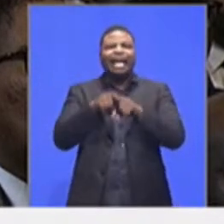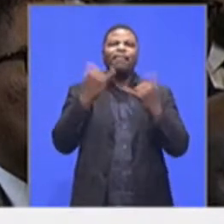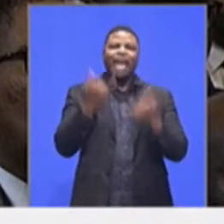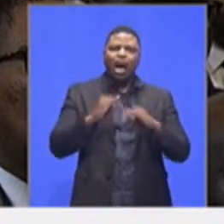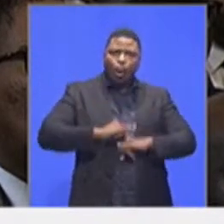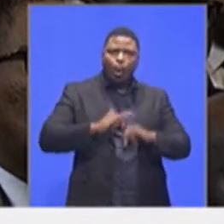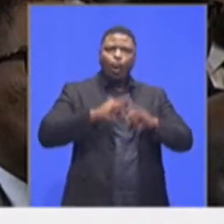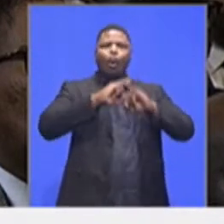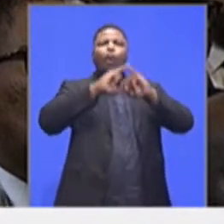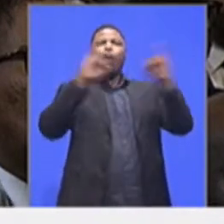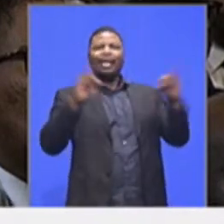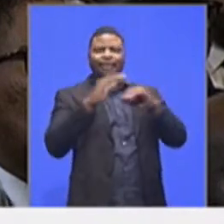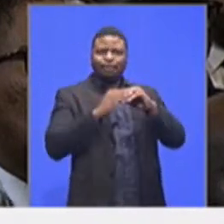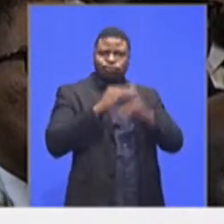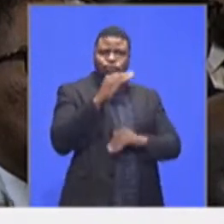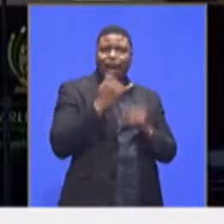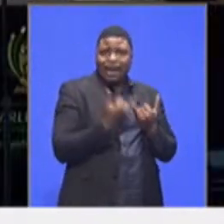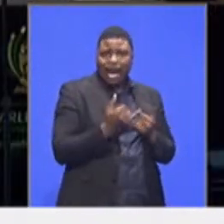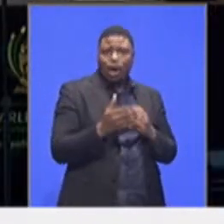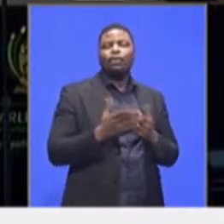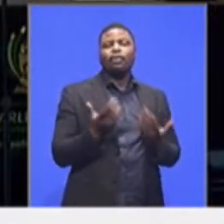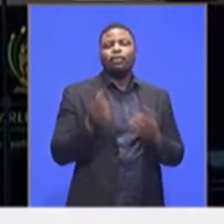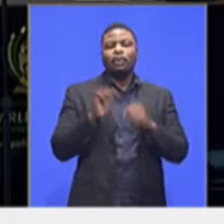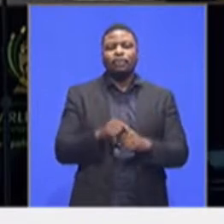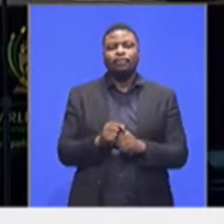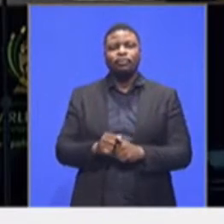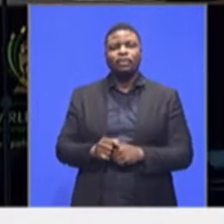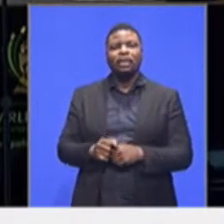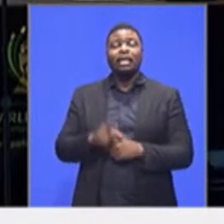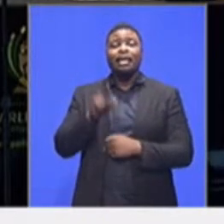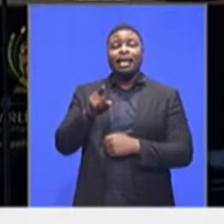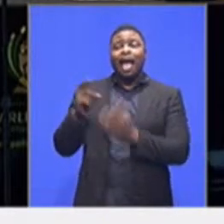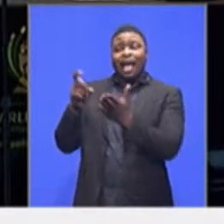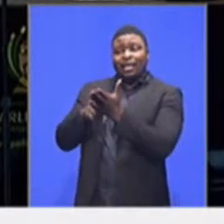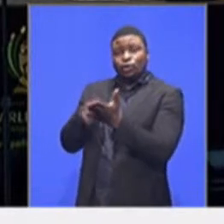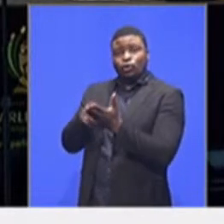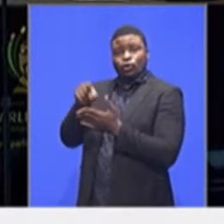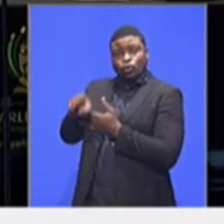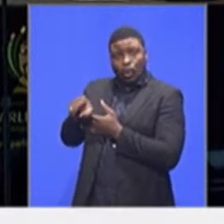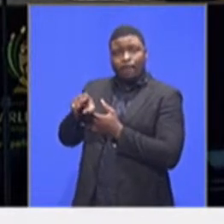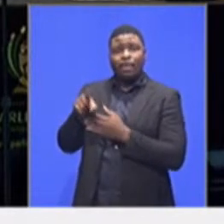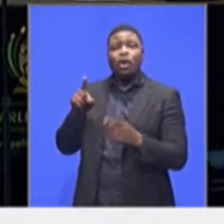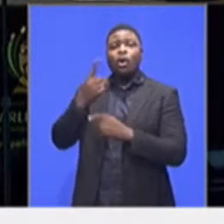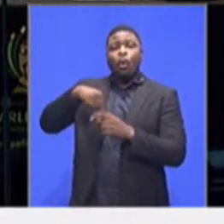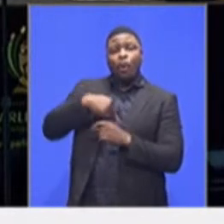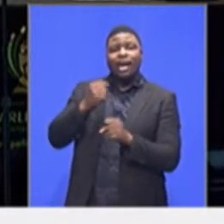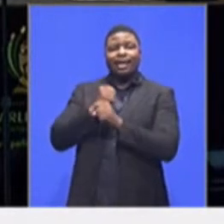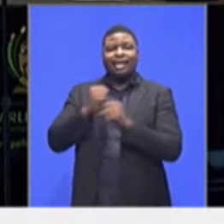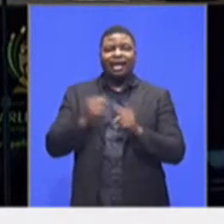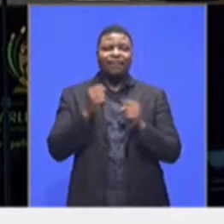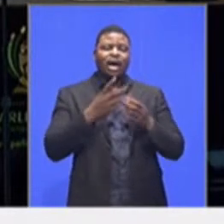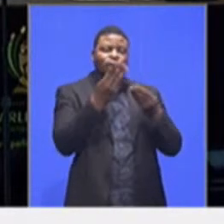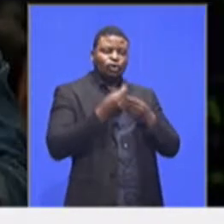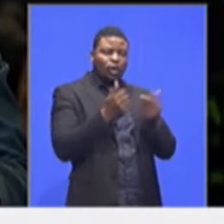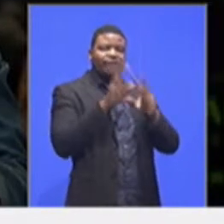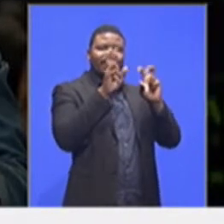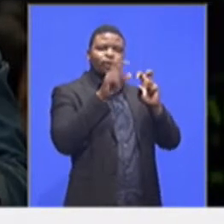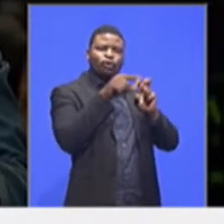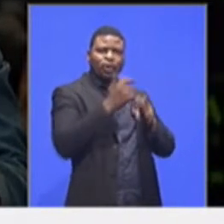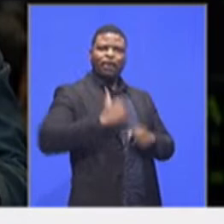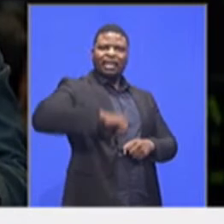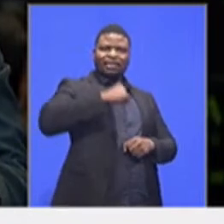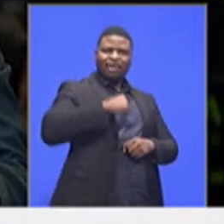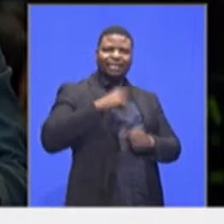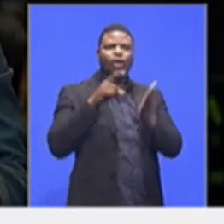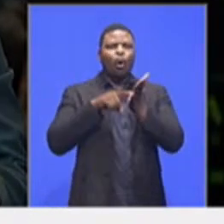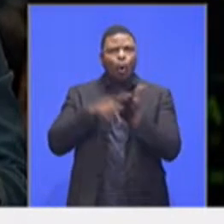Undertaking a debt relief for Eskom of this magnitude without addressing this particular risk would be counterproductive.